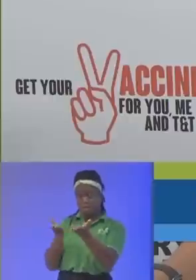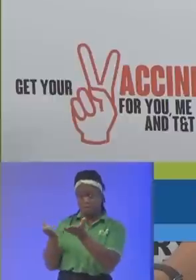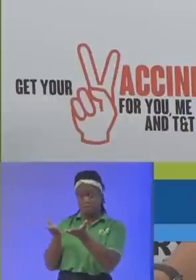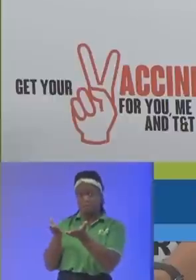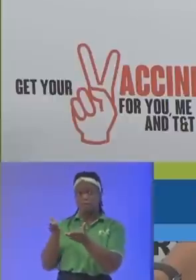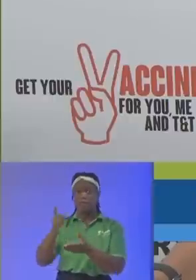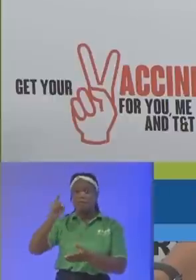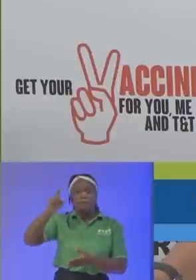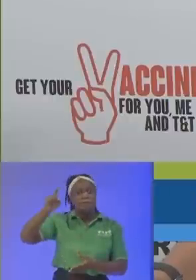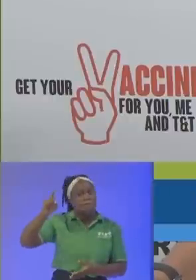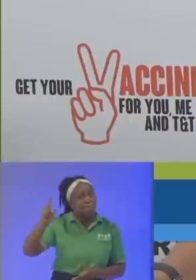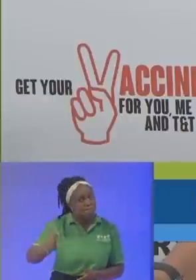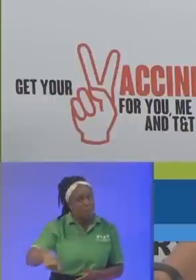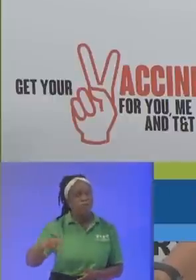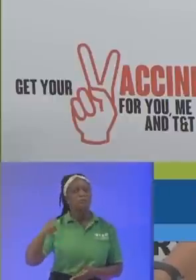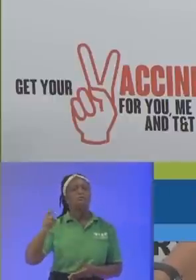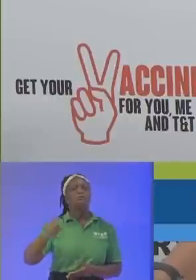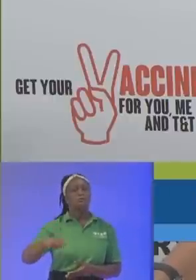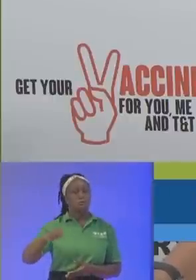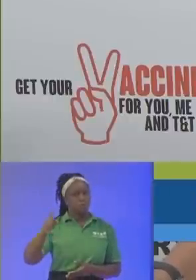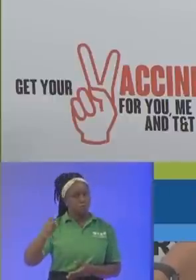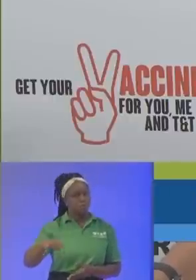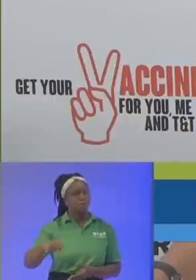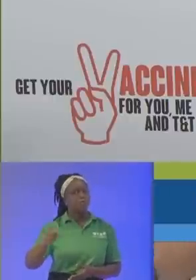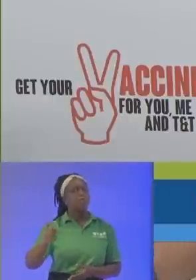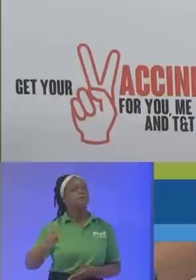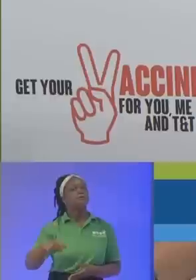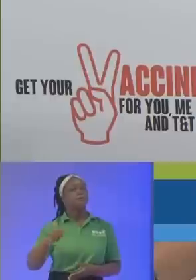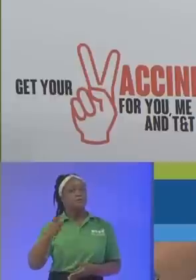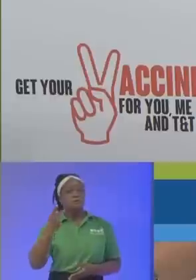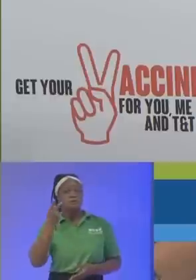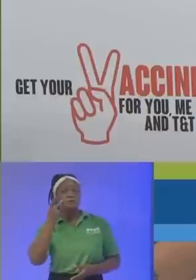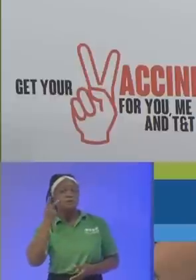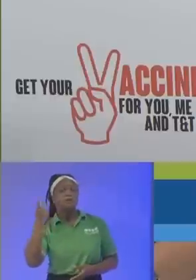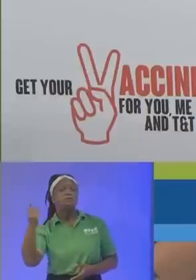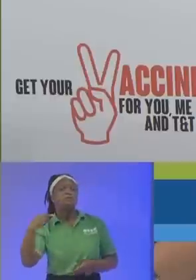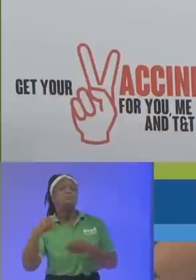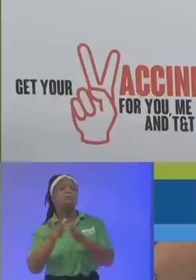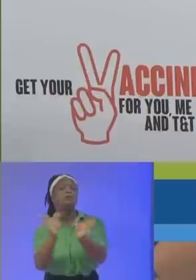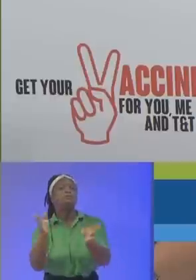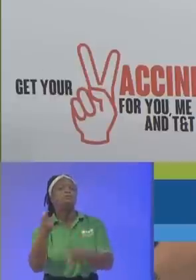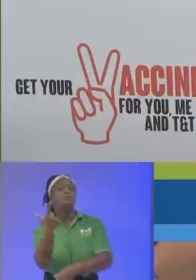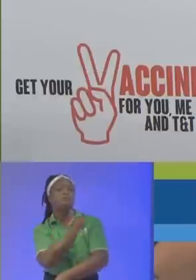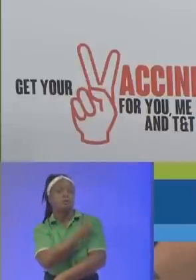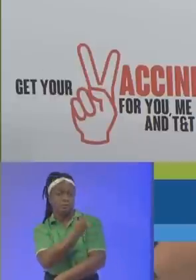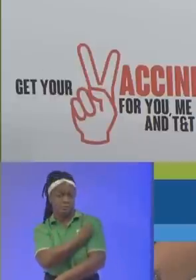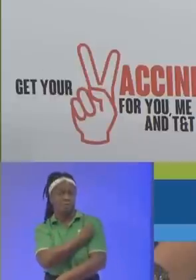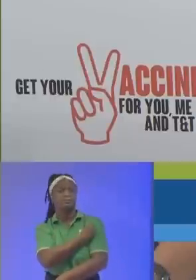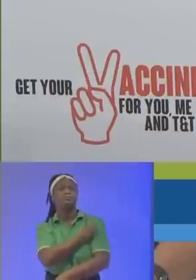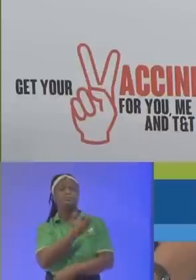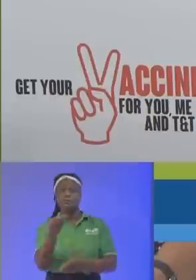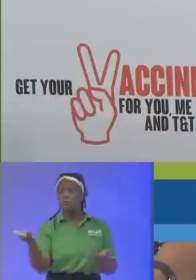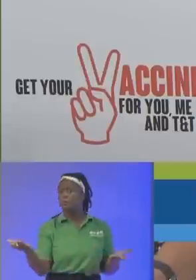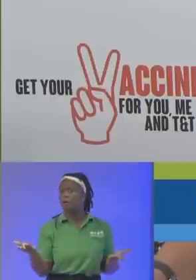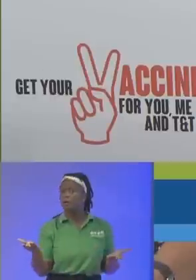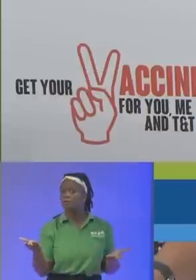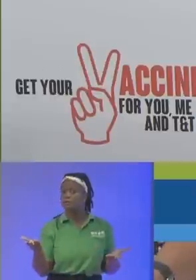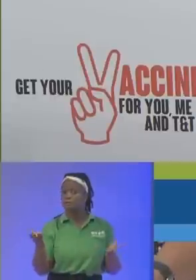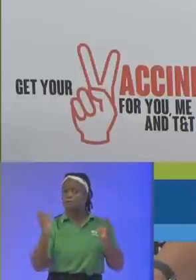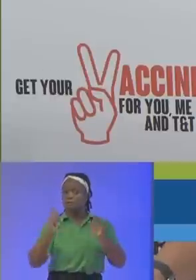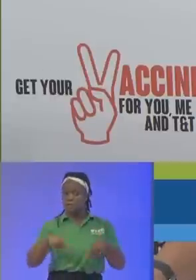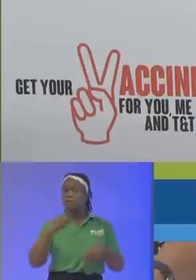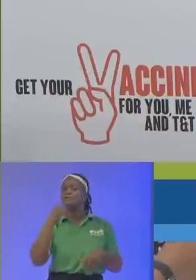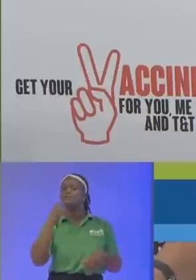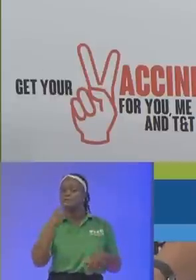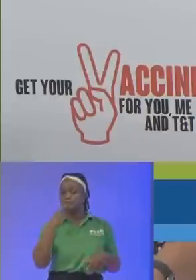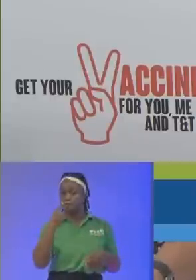and that law to have that population vaccinated by the 17th, can you give us some updated numbers? I know in the past we